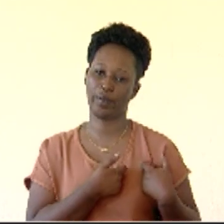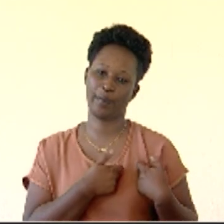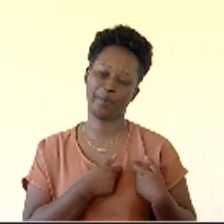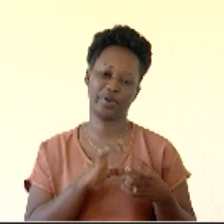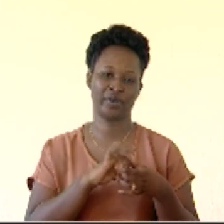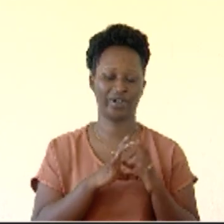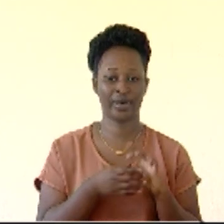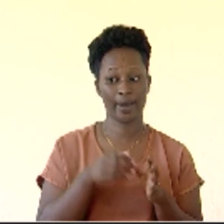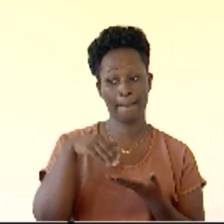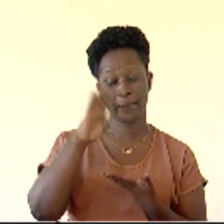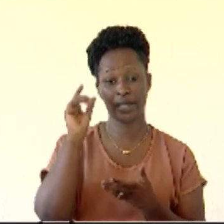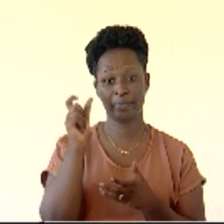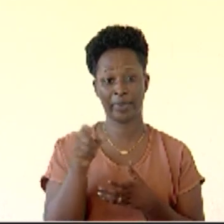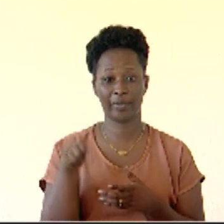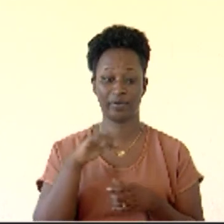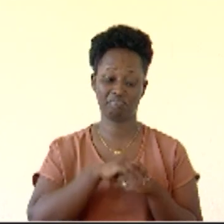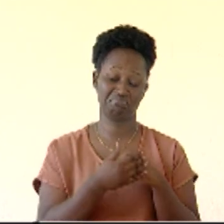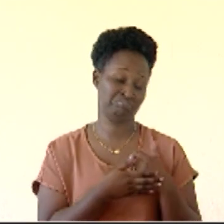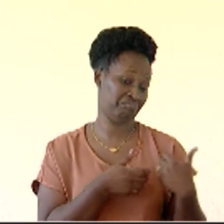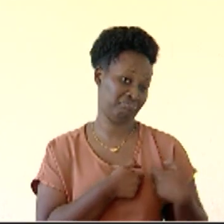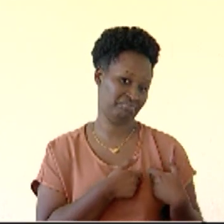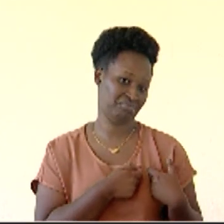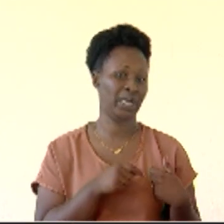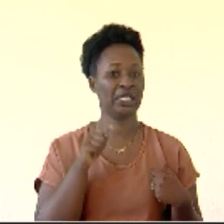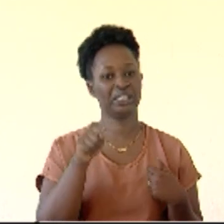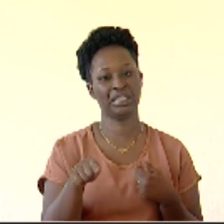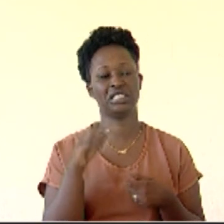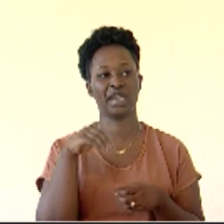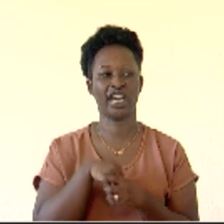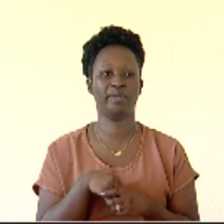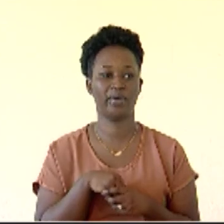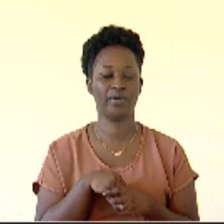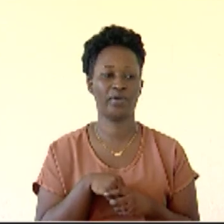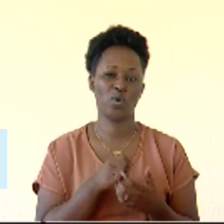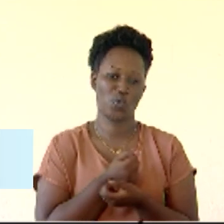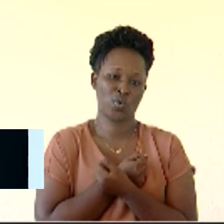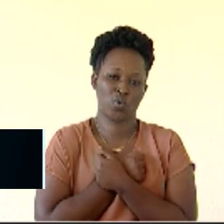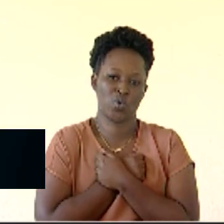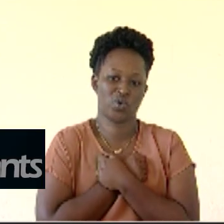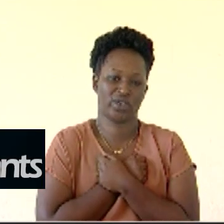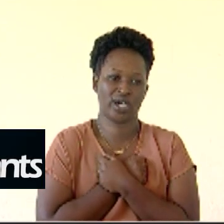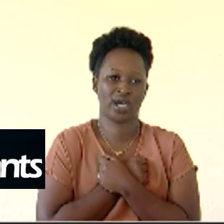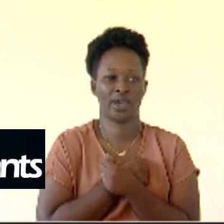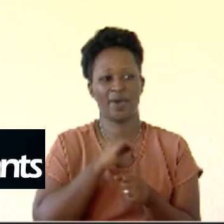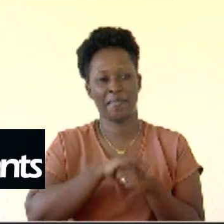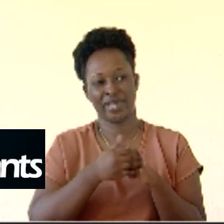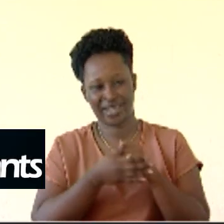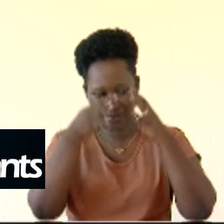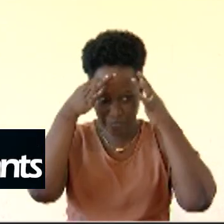a romantic relationships, and this involves falling in love, making